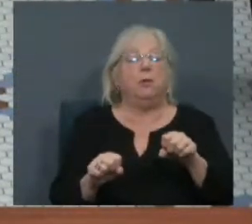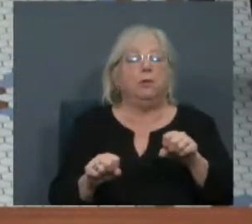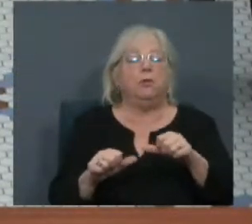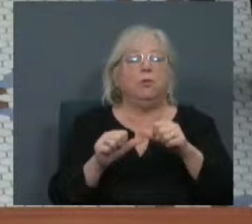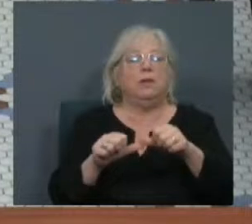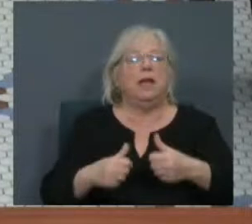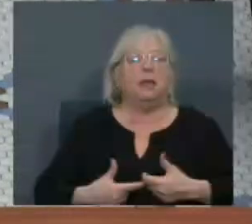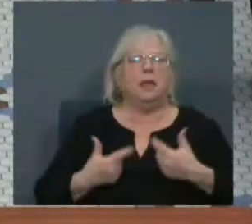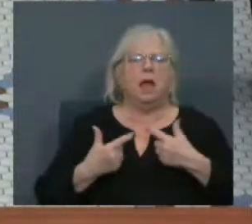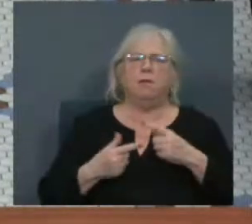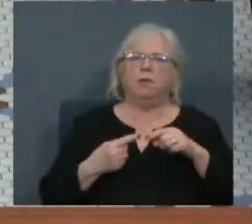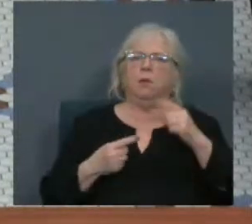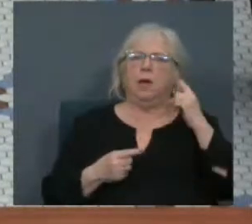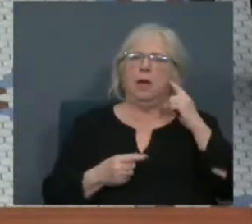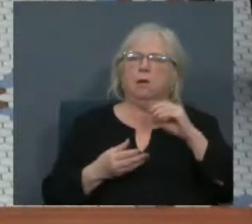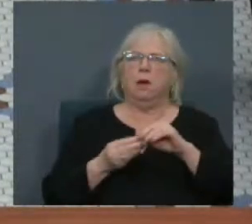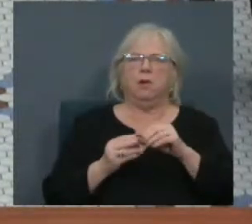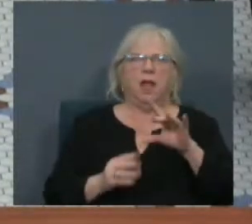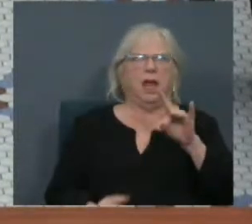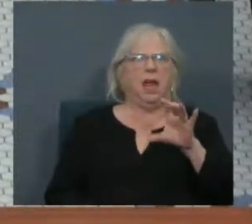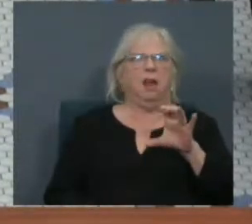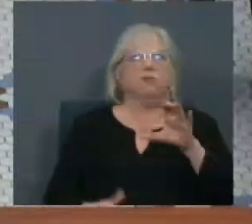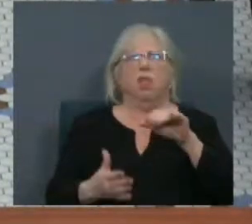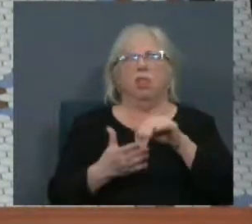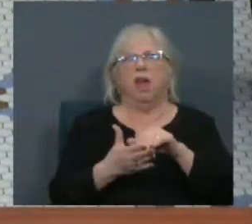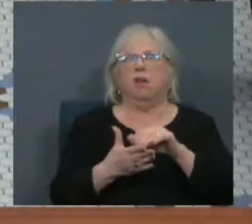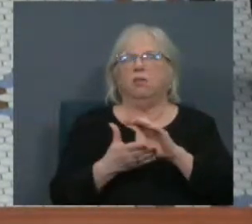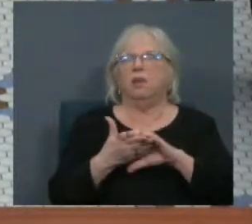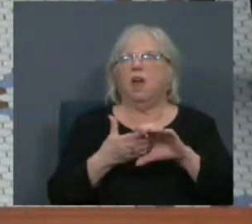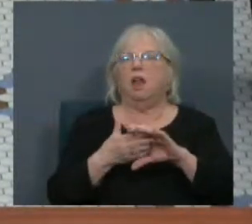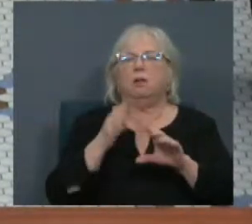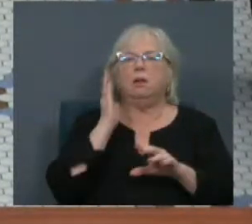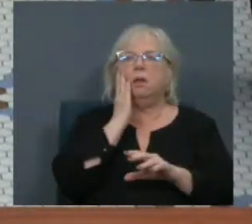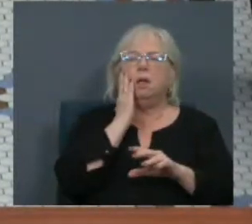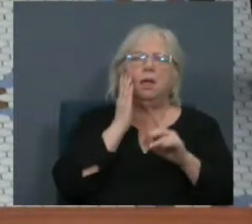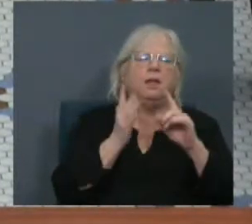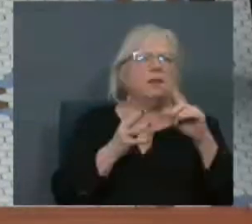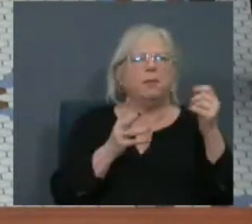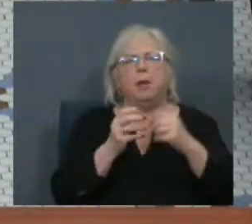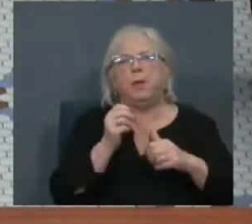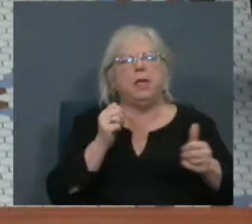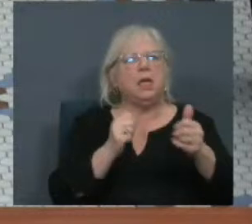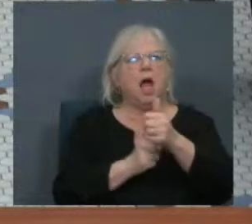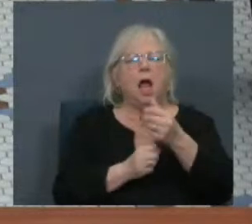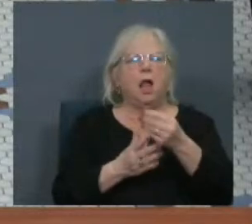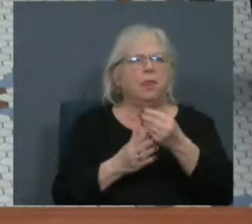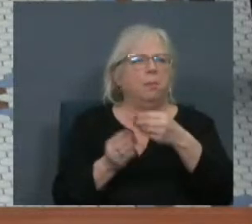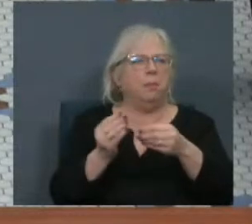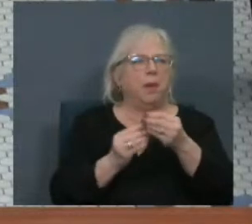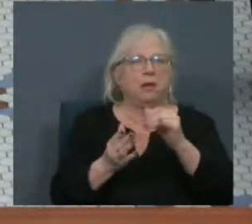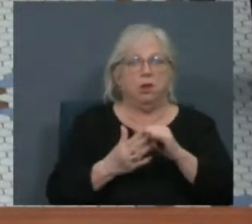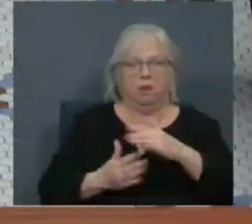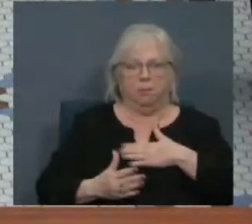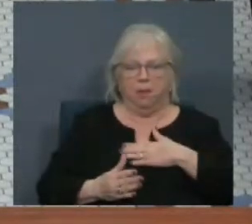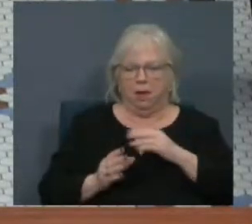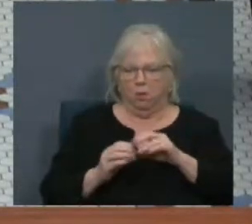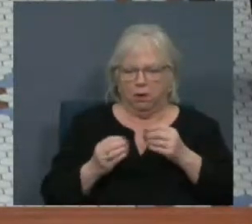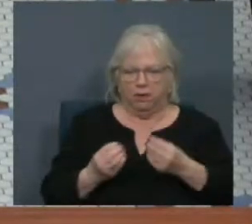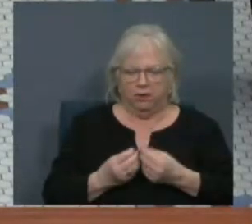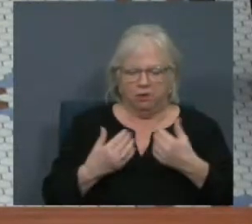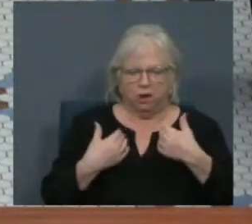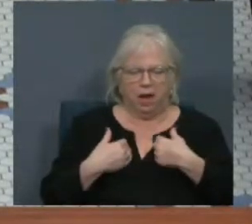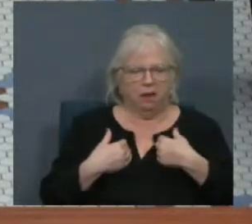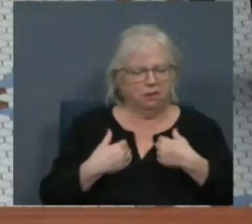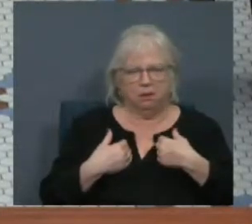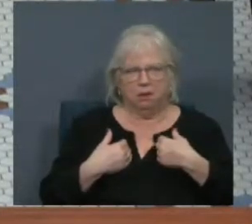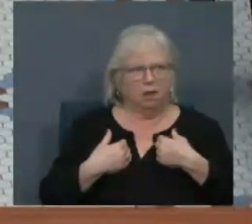when I hear numbers like 800 and something thousand, something so far beyond of the budget that my organization has and all